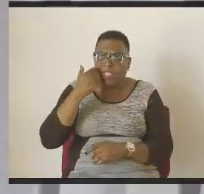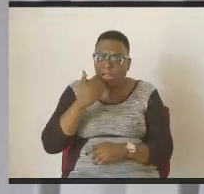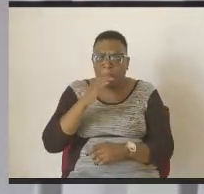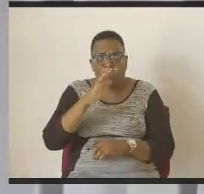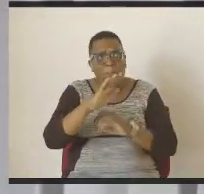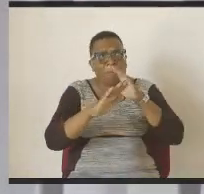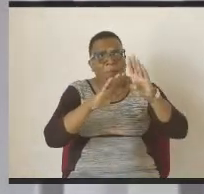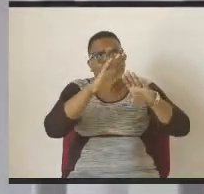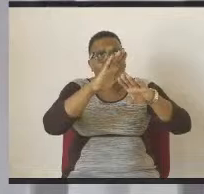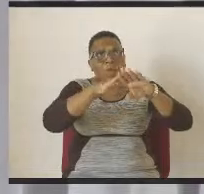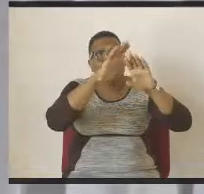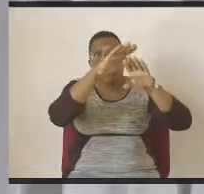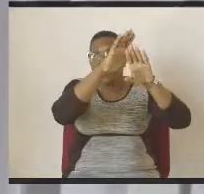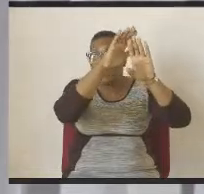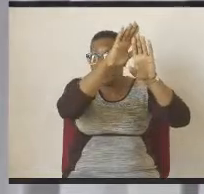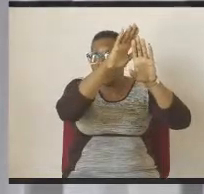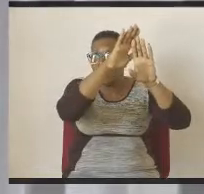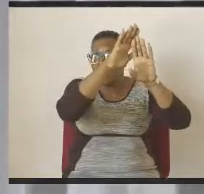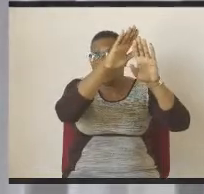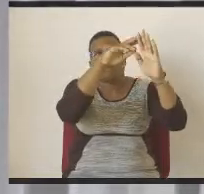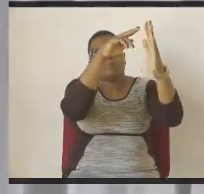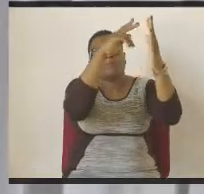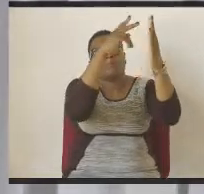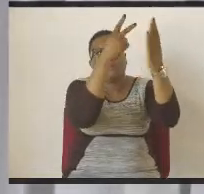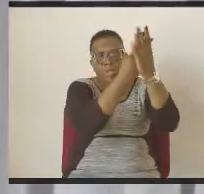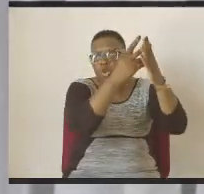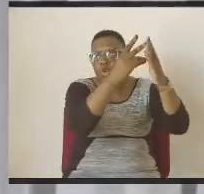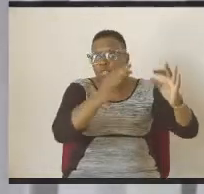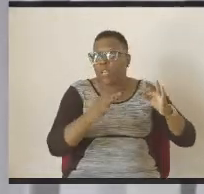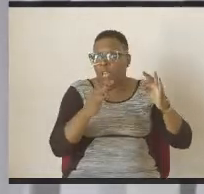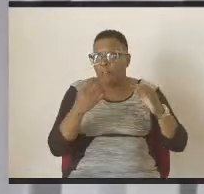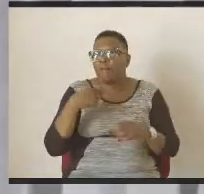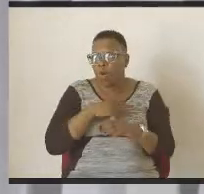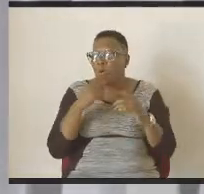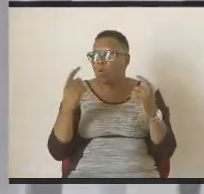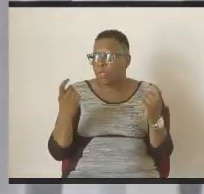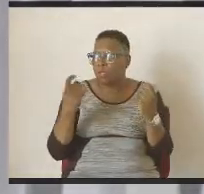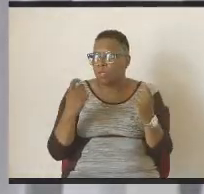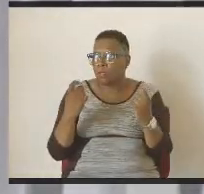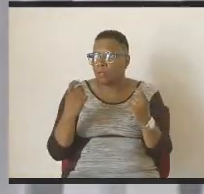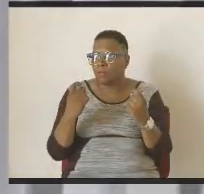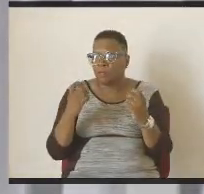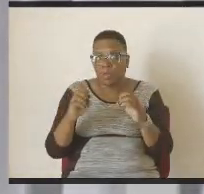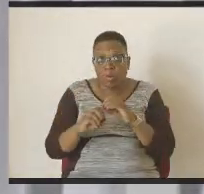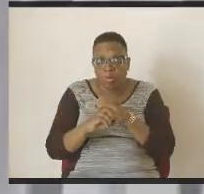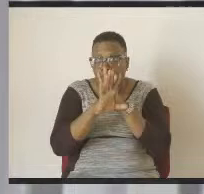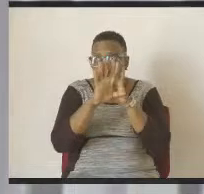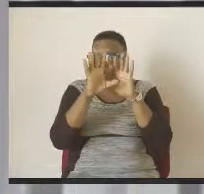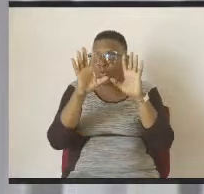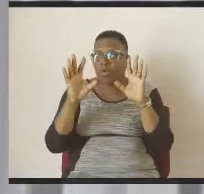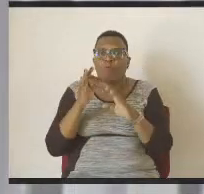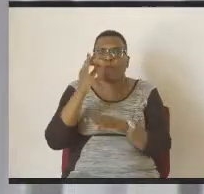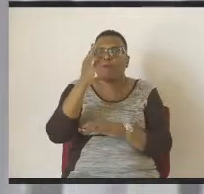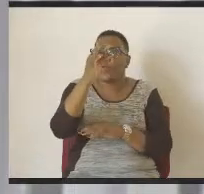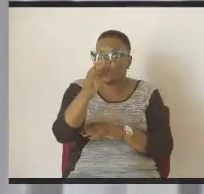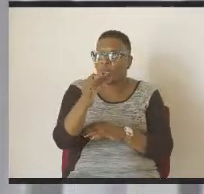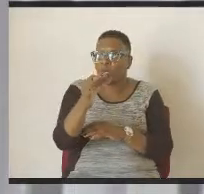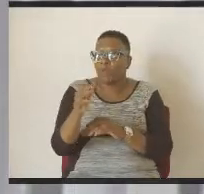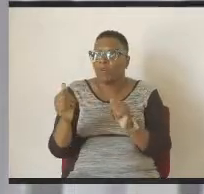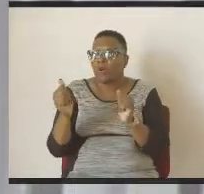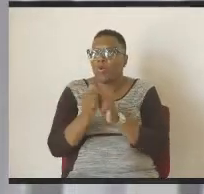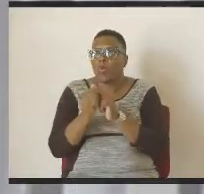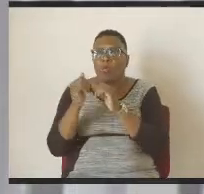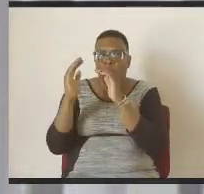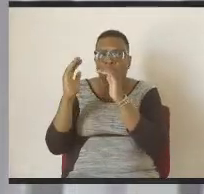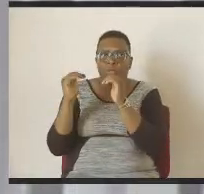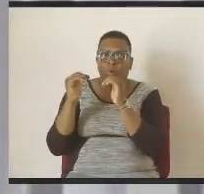hill, laid down his life on the cross for our sins, and light up our future with immortal hope.